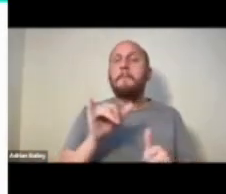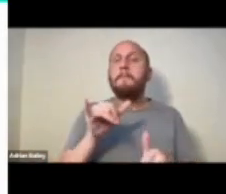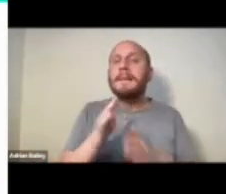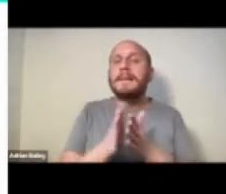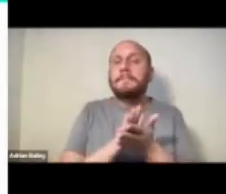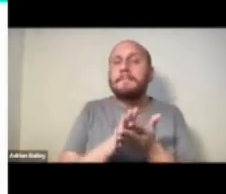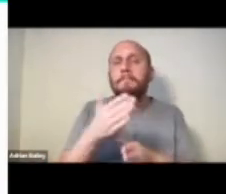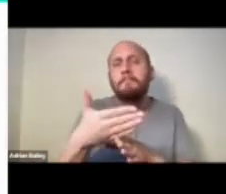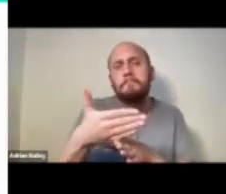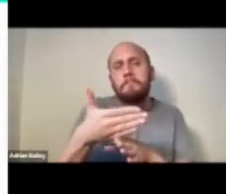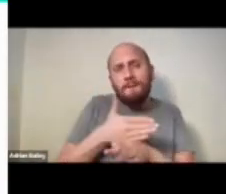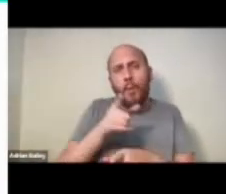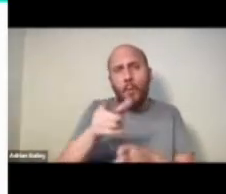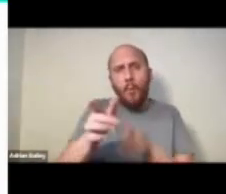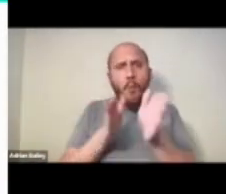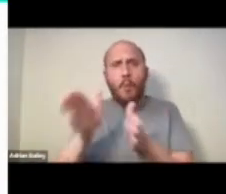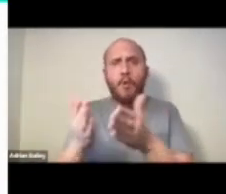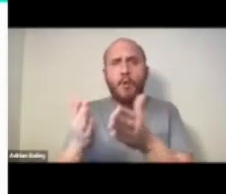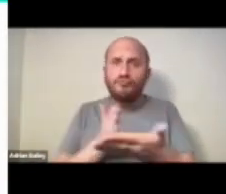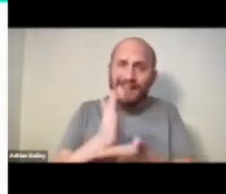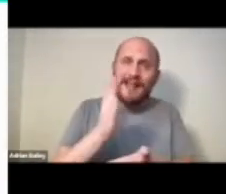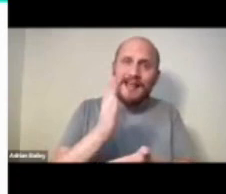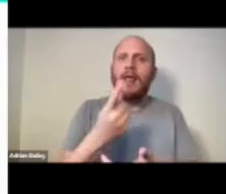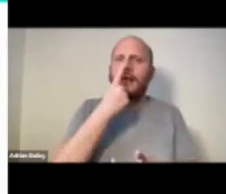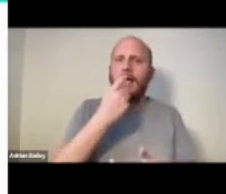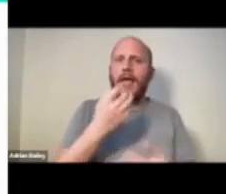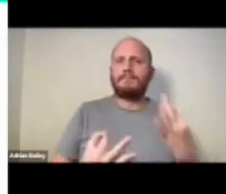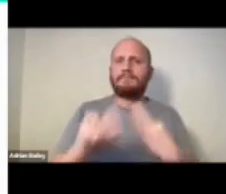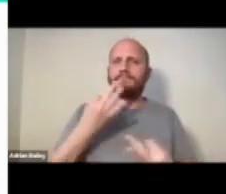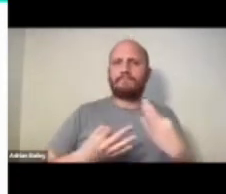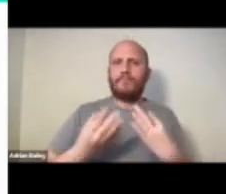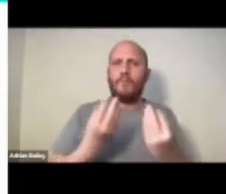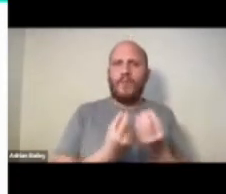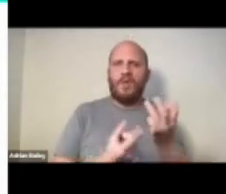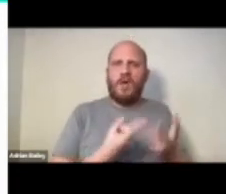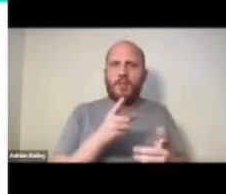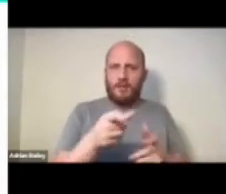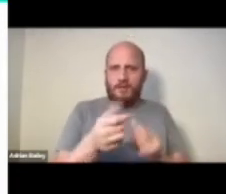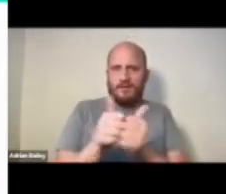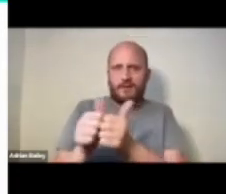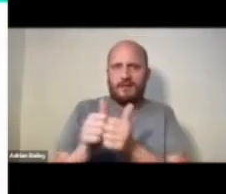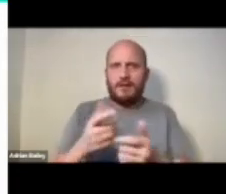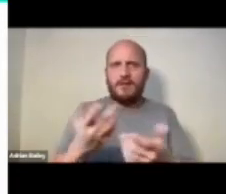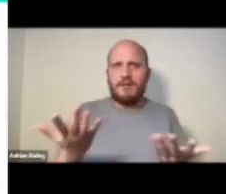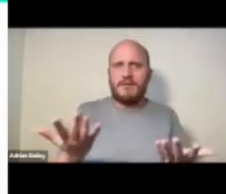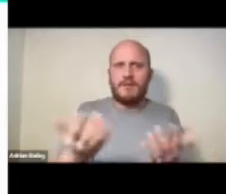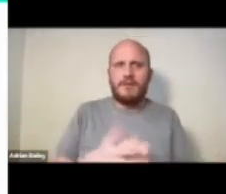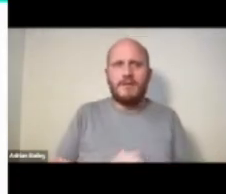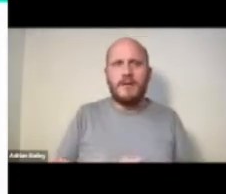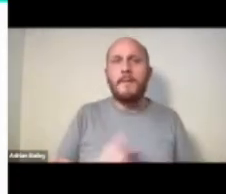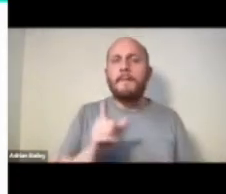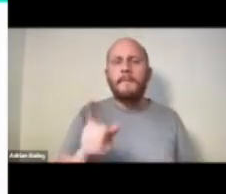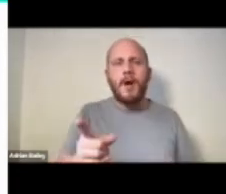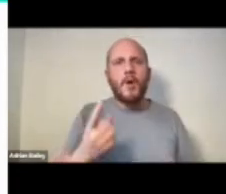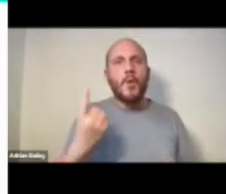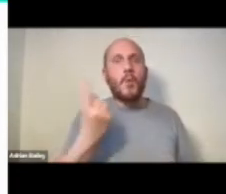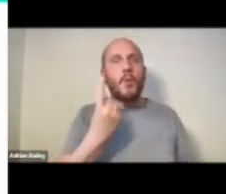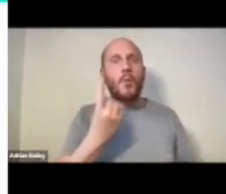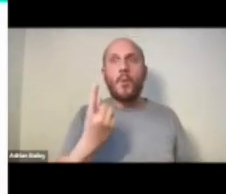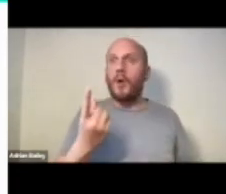get more comfortable working with the survey. So most people, unfortunately, won't jump at the chance to be